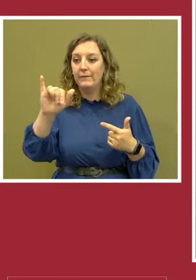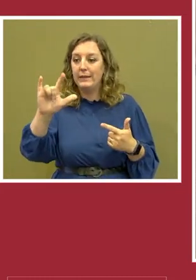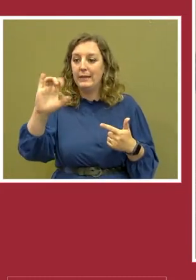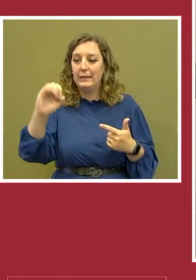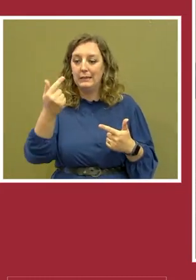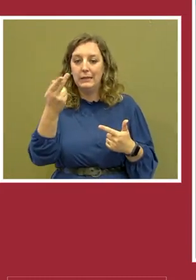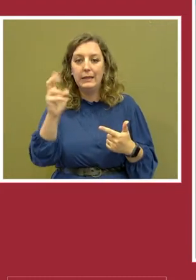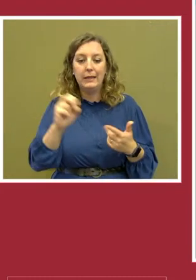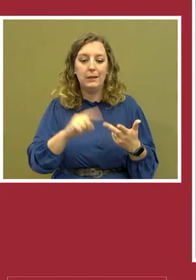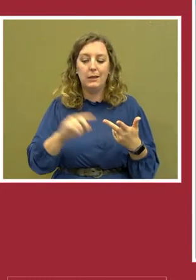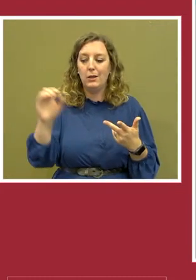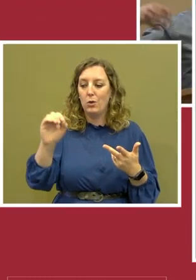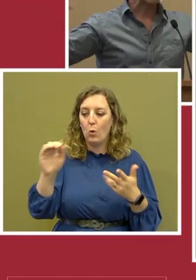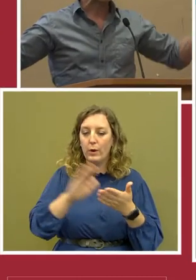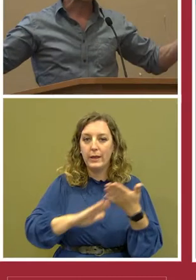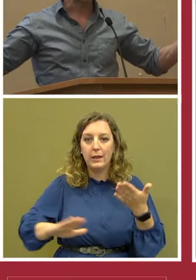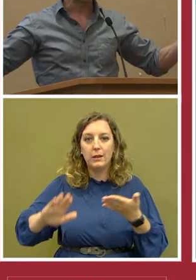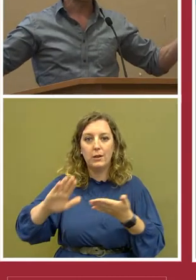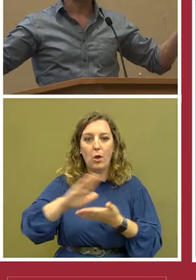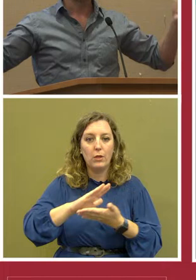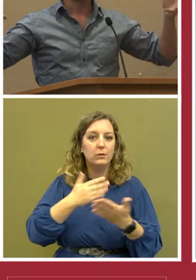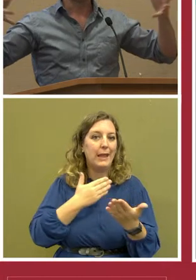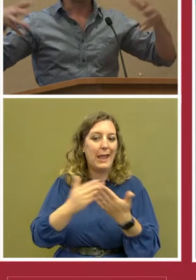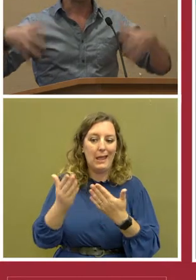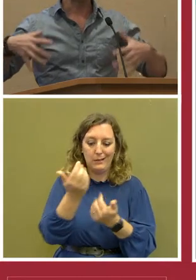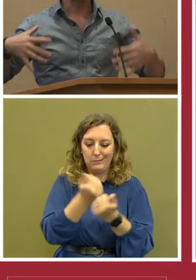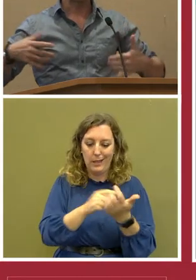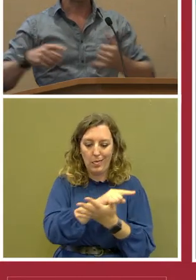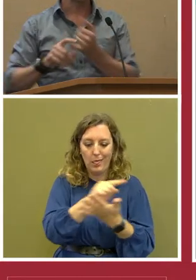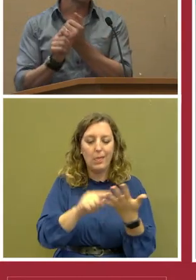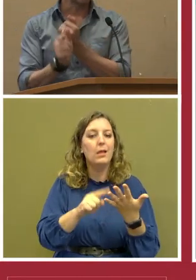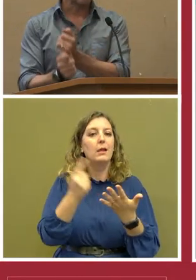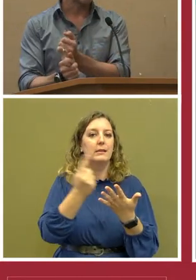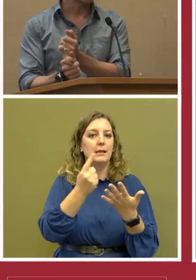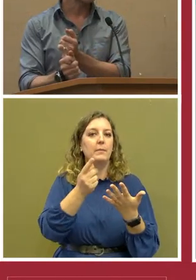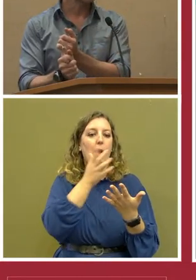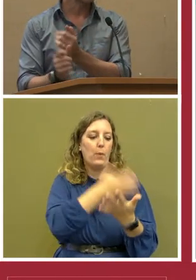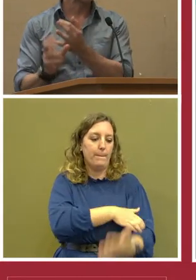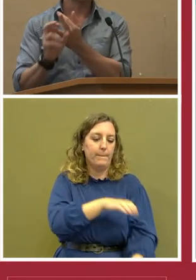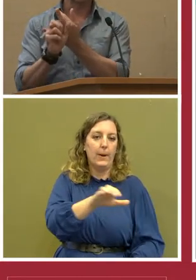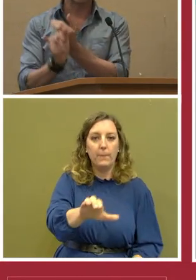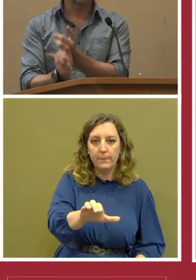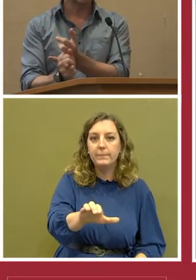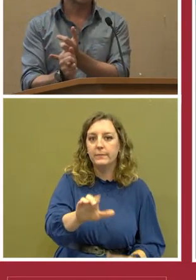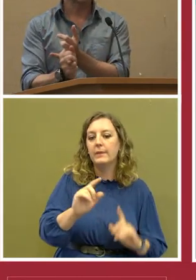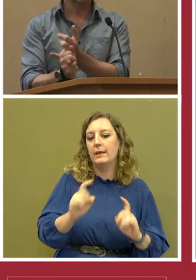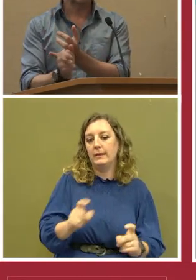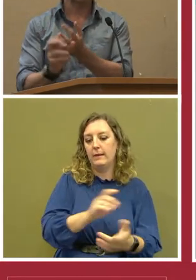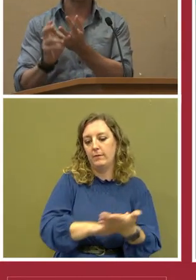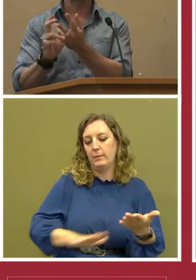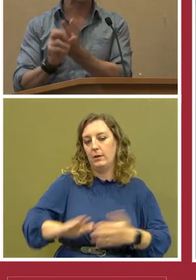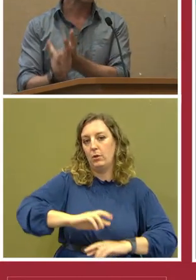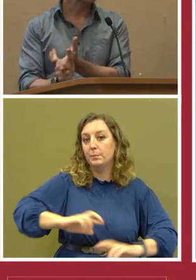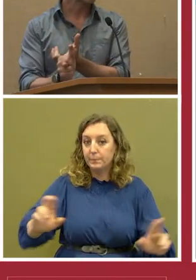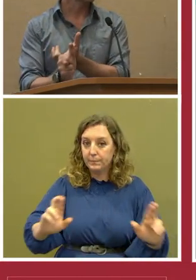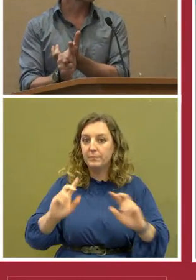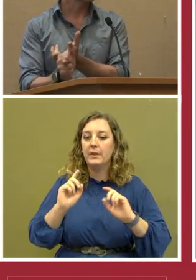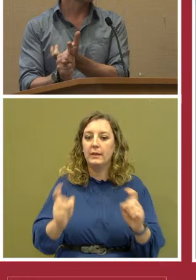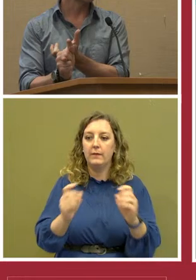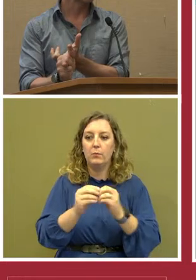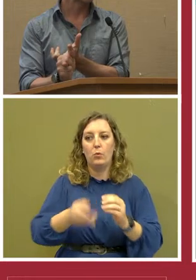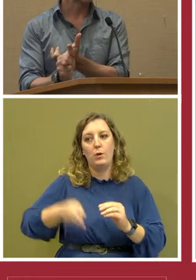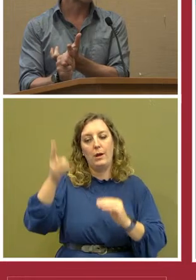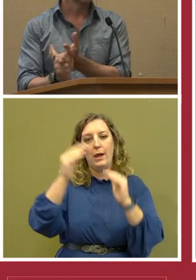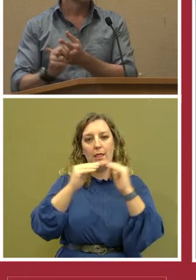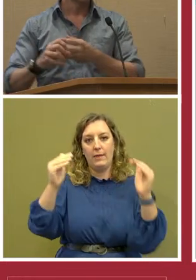it's Oregon colleges, anything, there's something there that will empower them, that will give them the college preparedness, give them a higher